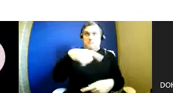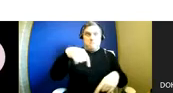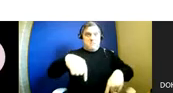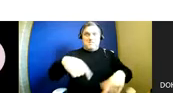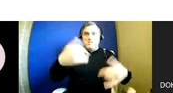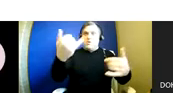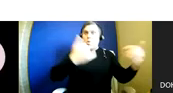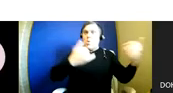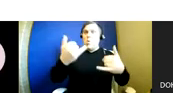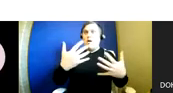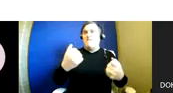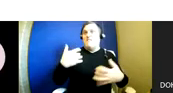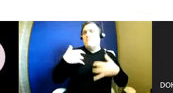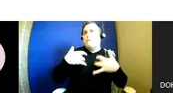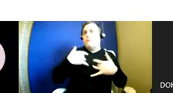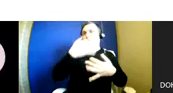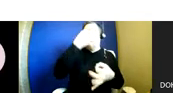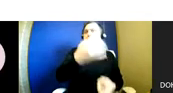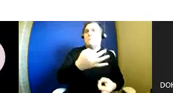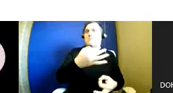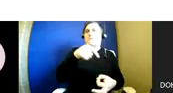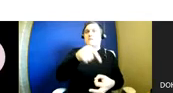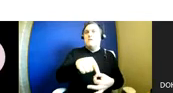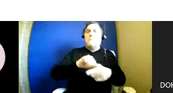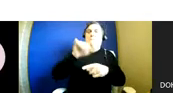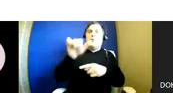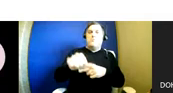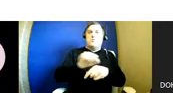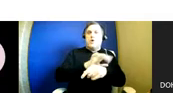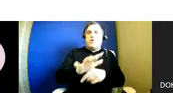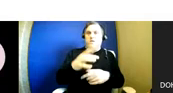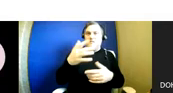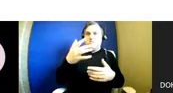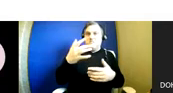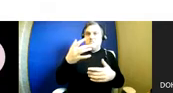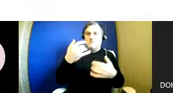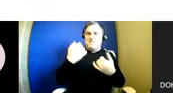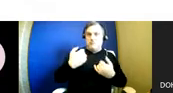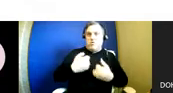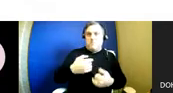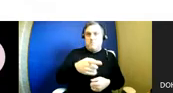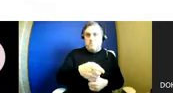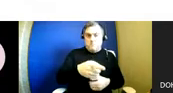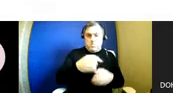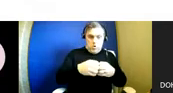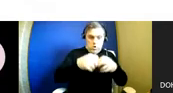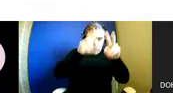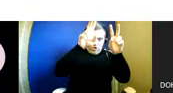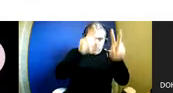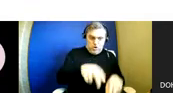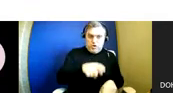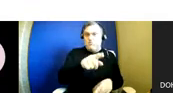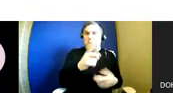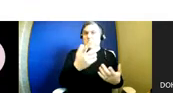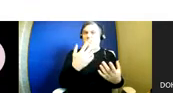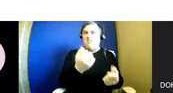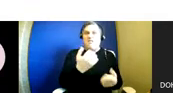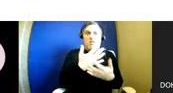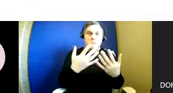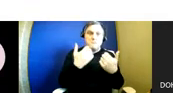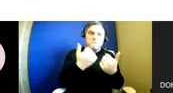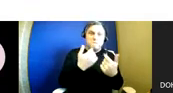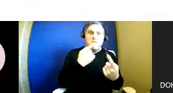who's obviously got an interest in post-COVID syndrome, I think it's worth having a look. It's got a lot of really